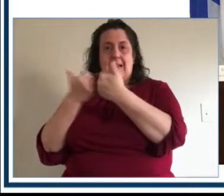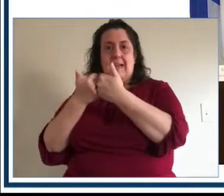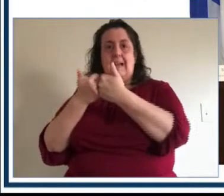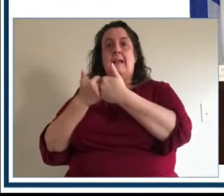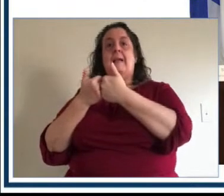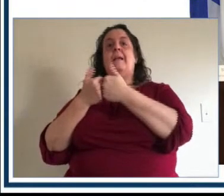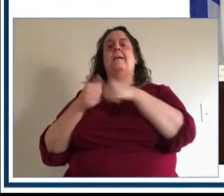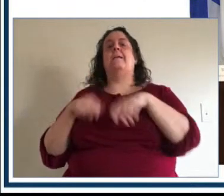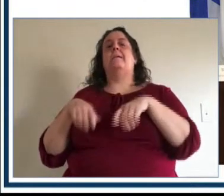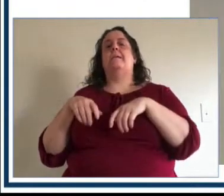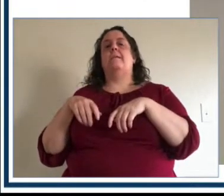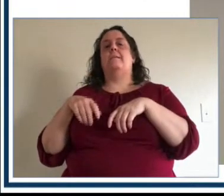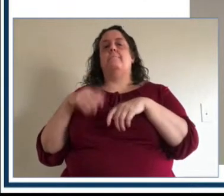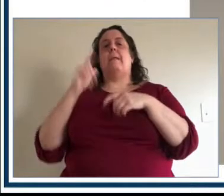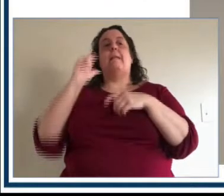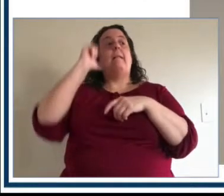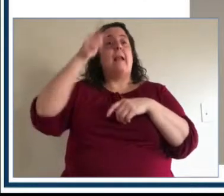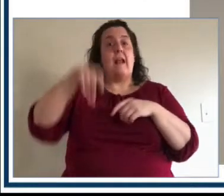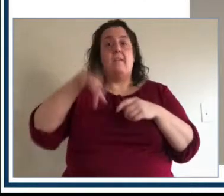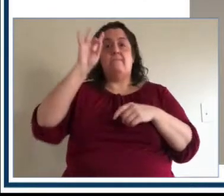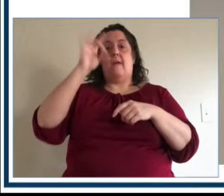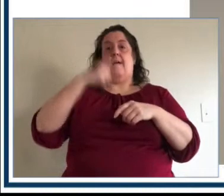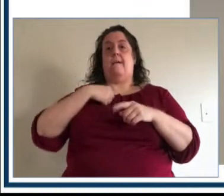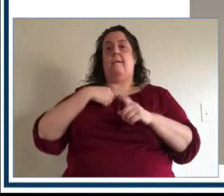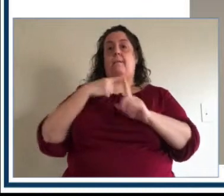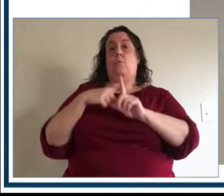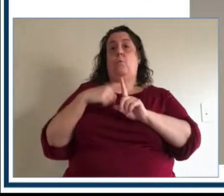So you're essentially they're